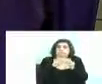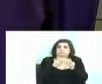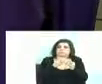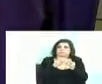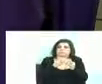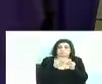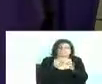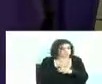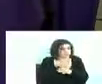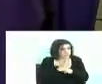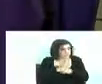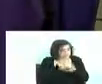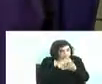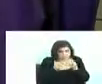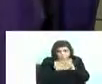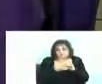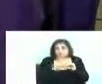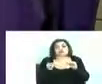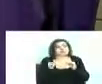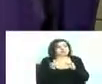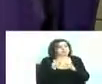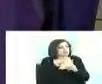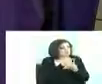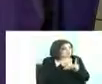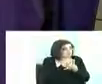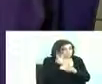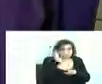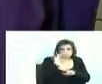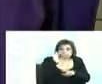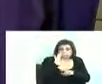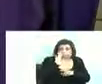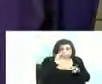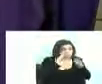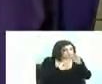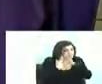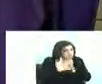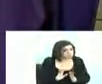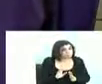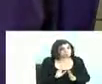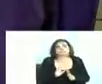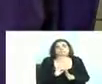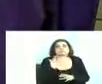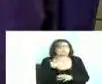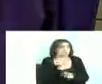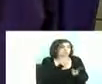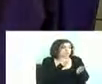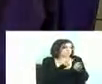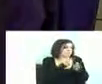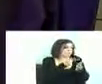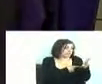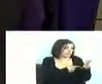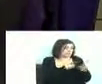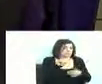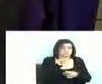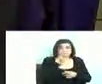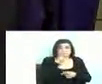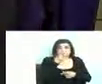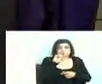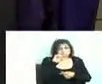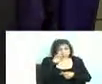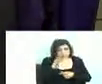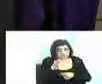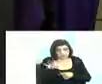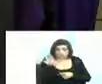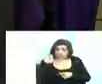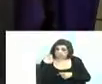what we find in the words of the ancient prophets. And I think that that's exactly what Jacob finds on that long